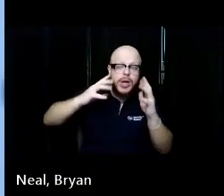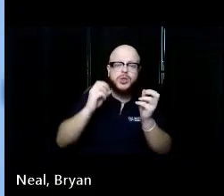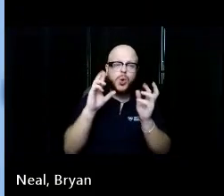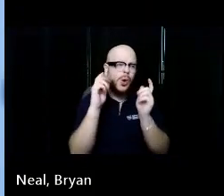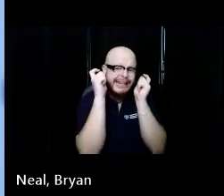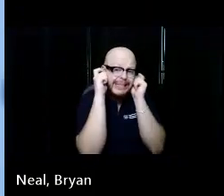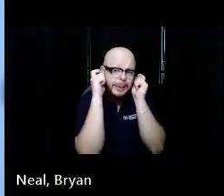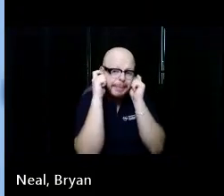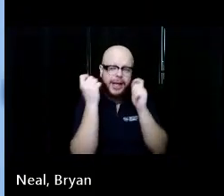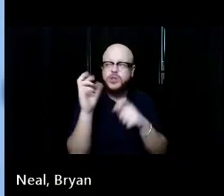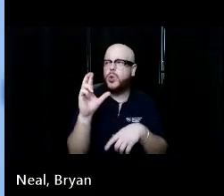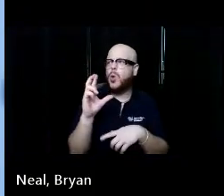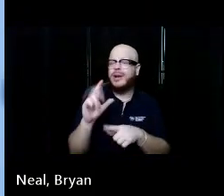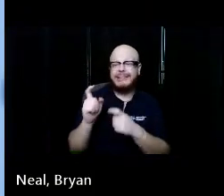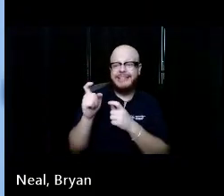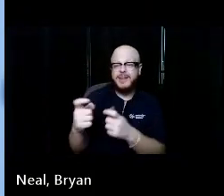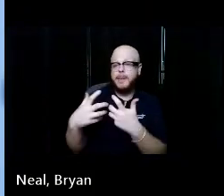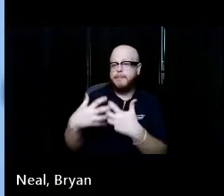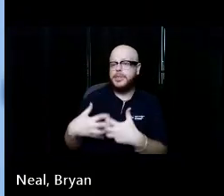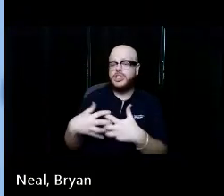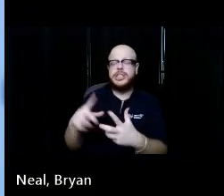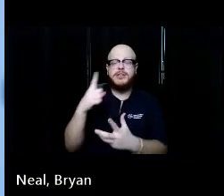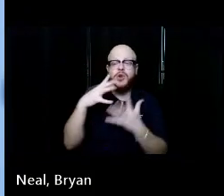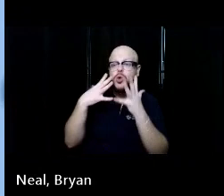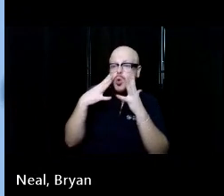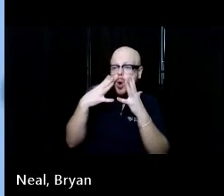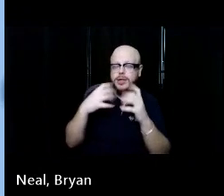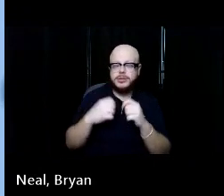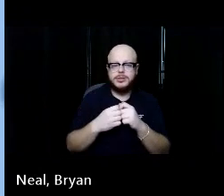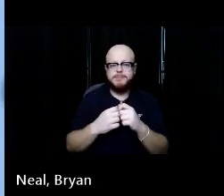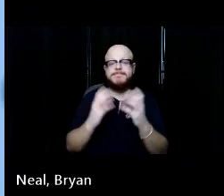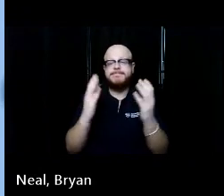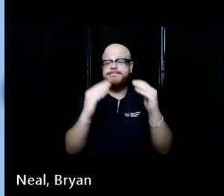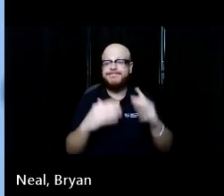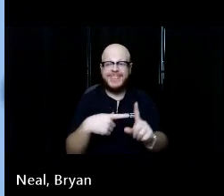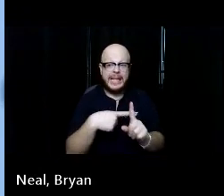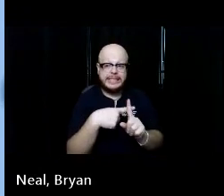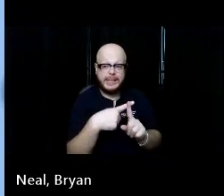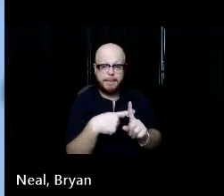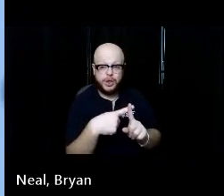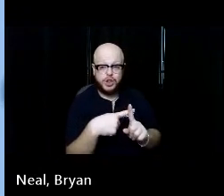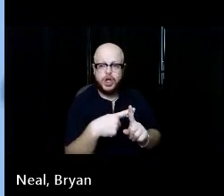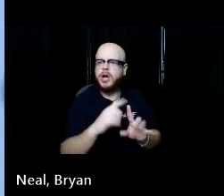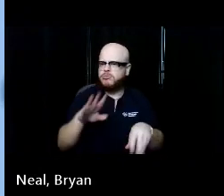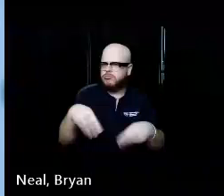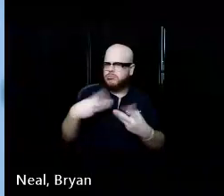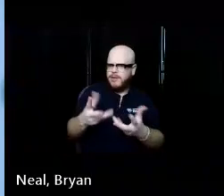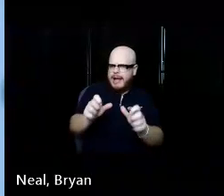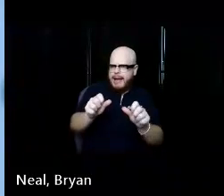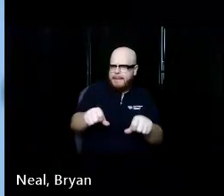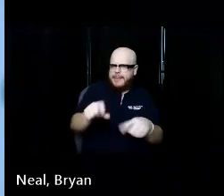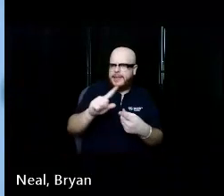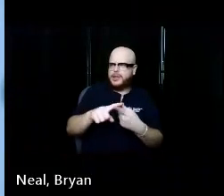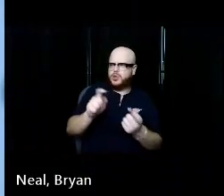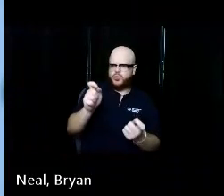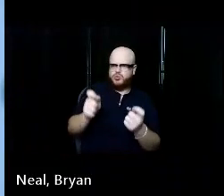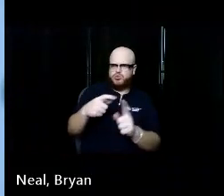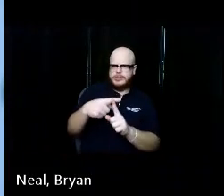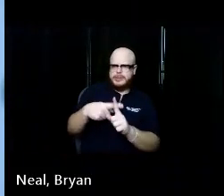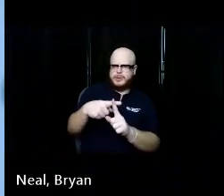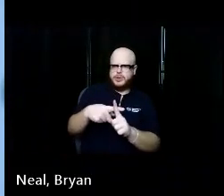machines. Similarly with temperature, provide adjustability to that, but what can we add to the environment? So to cool